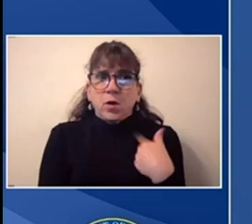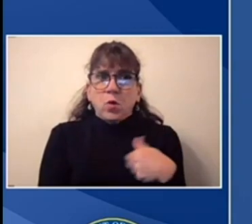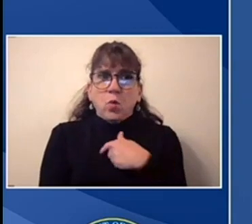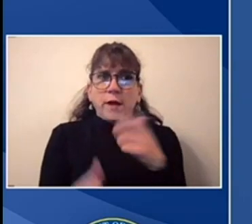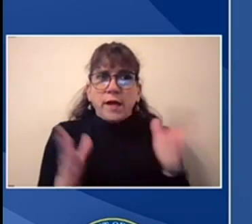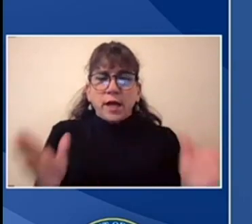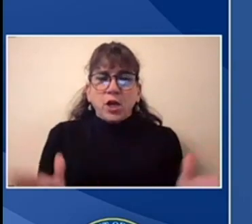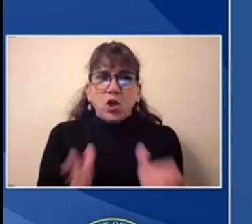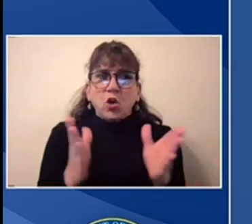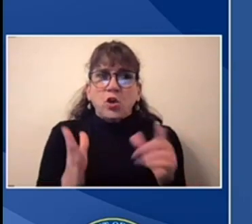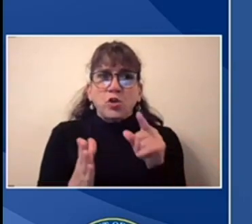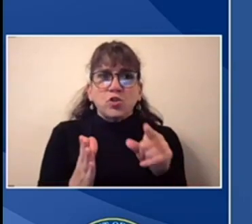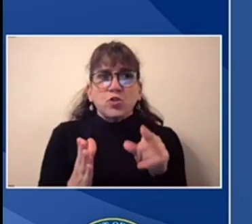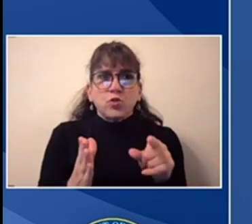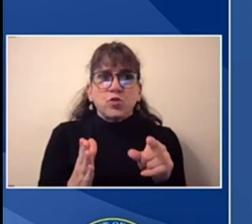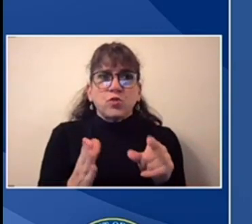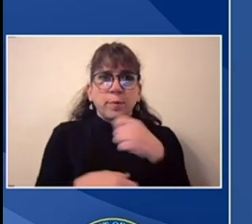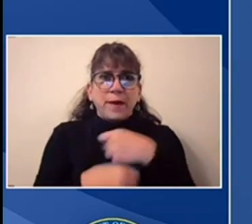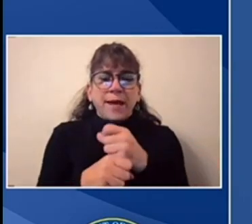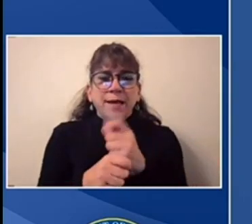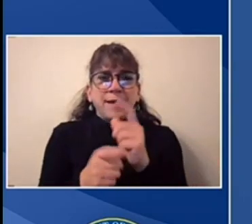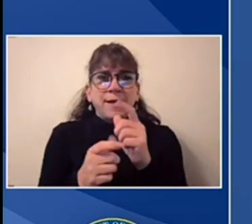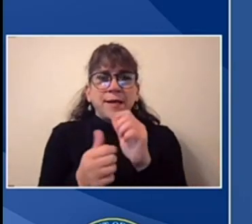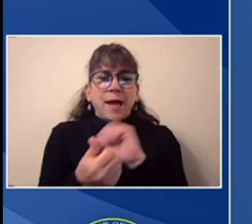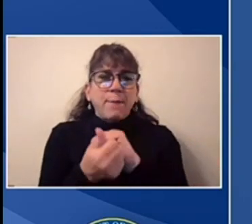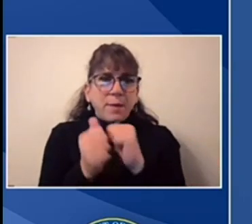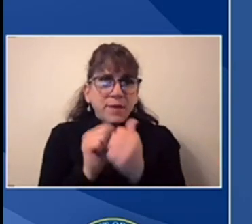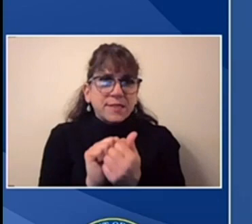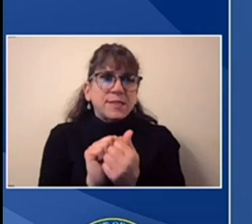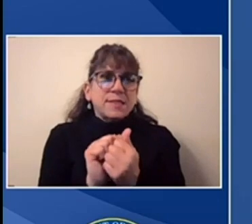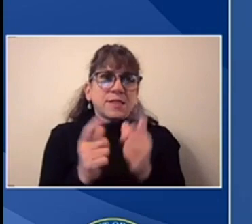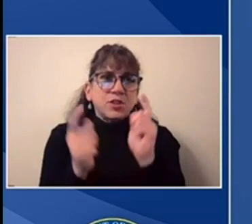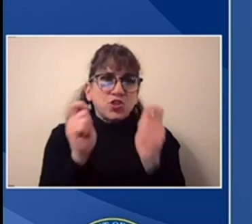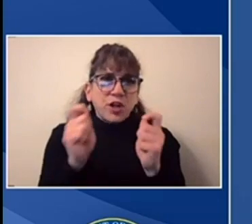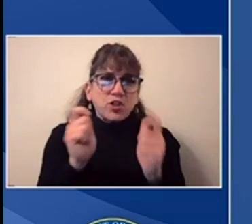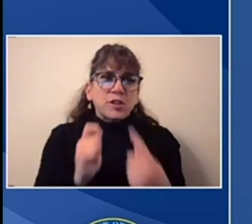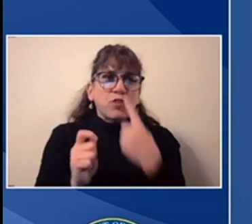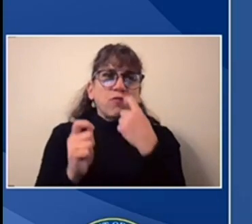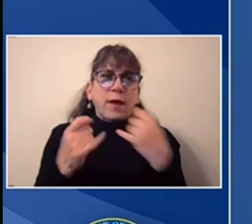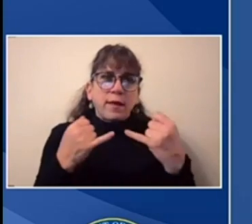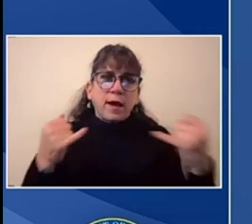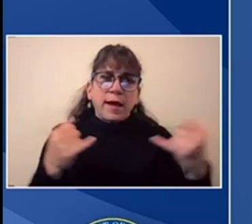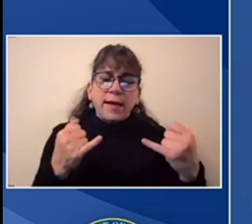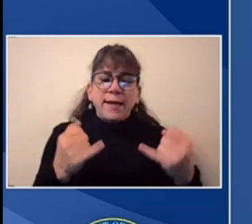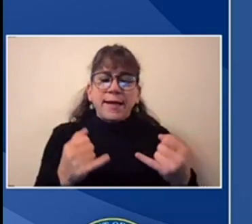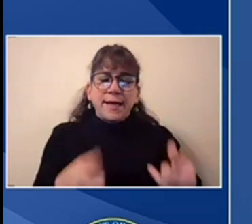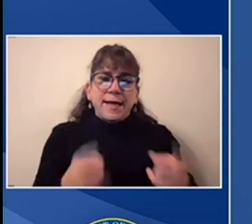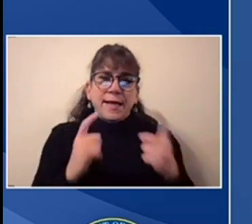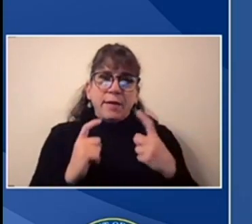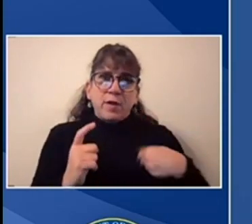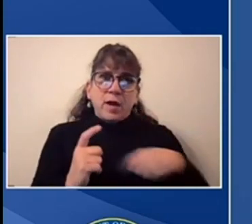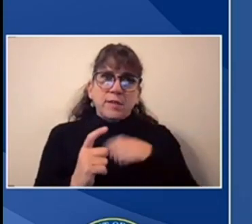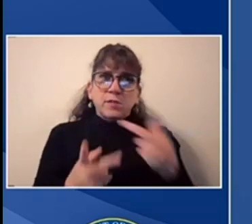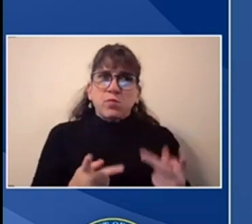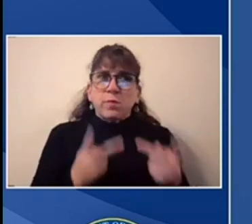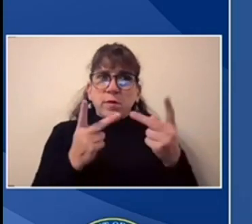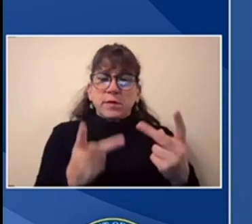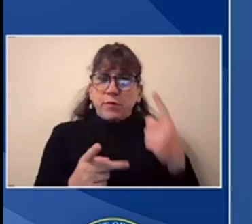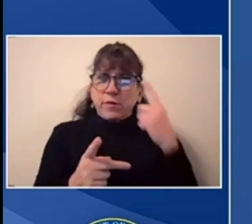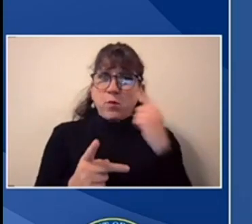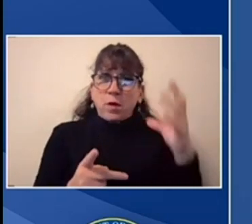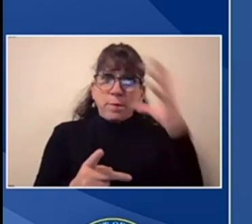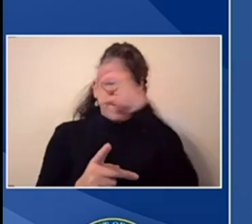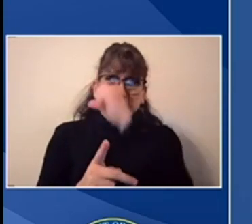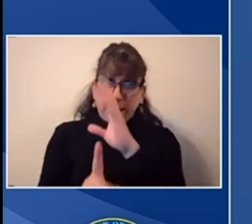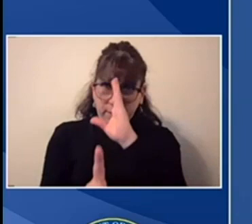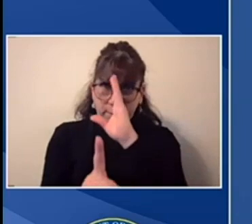to make amendments, changes in redline, and give us proposals if you guys think we're missing the mark. And we would